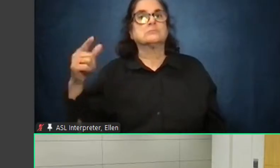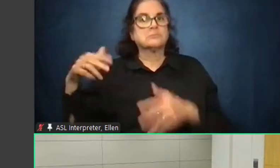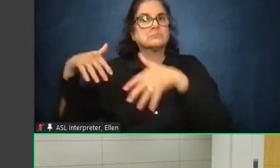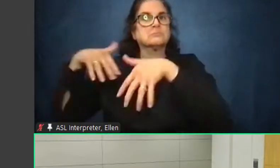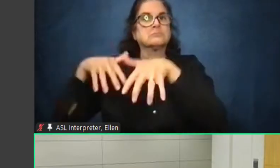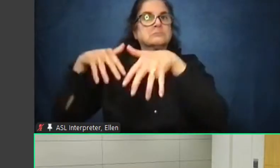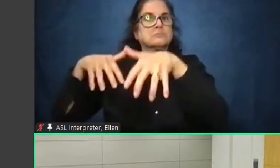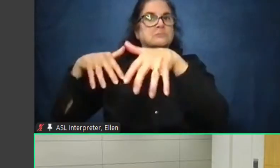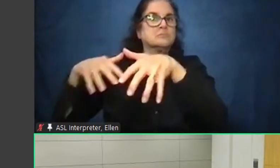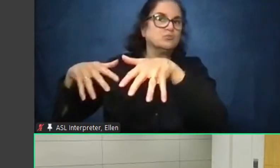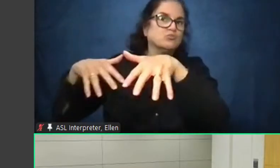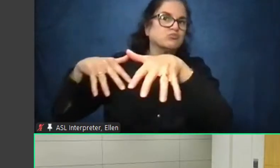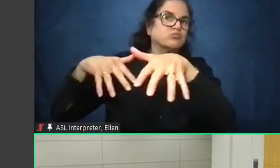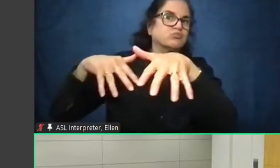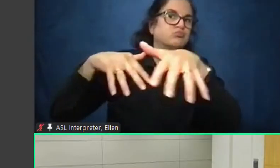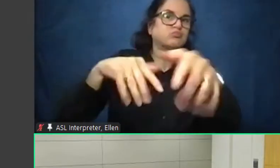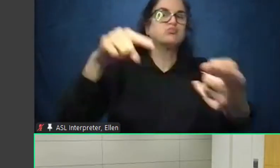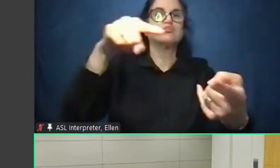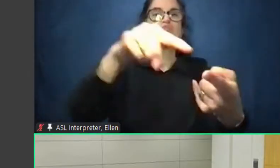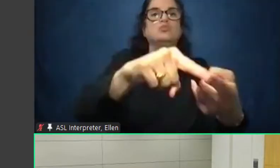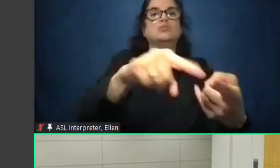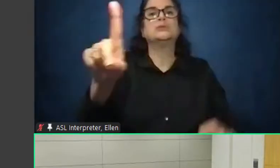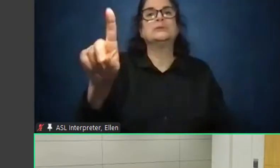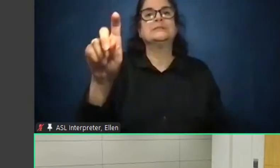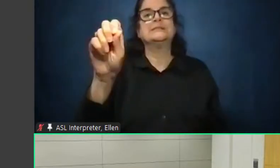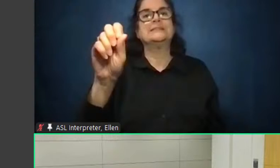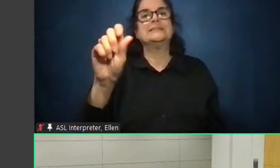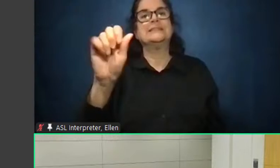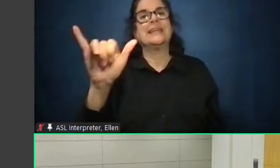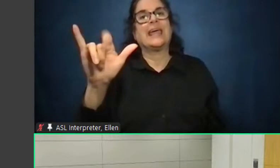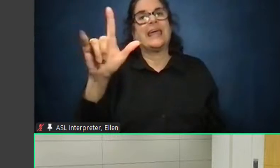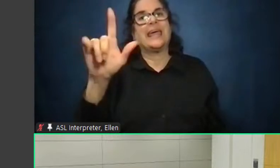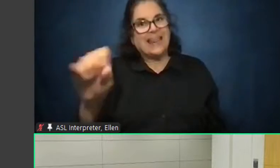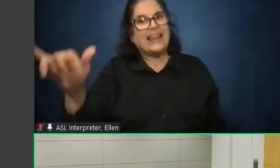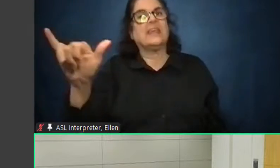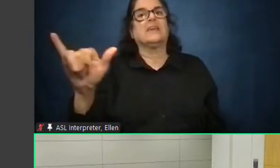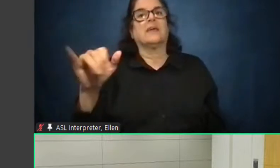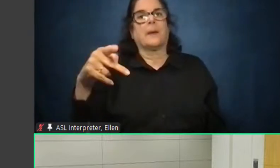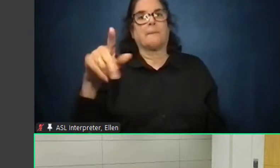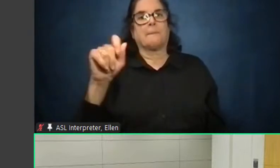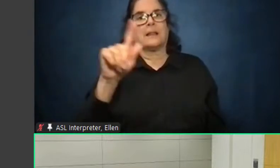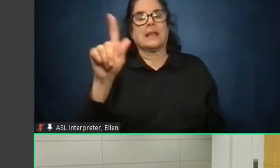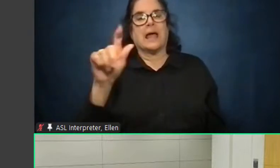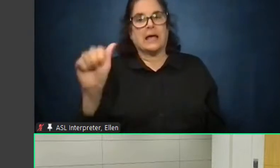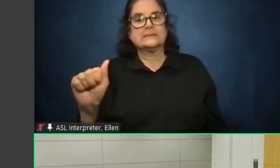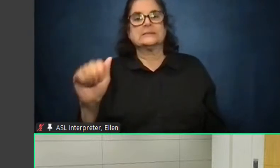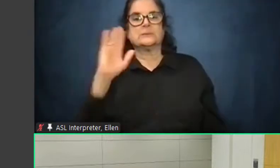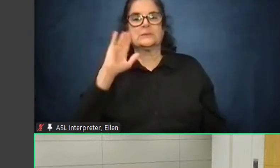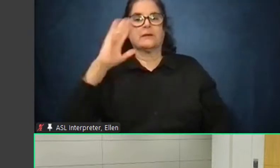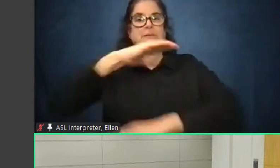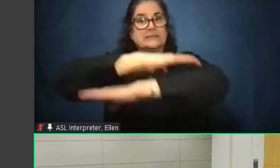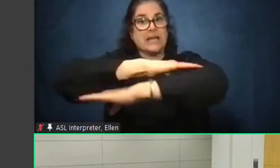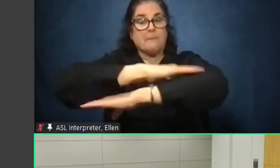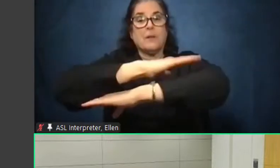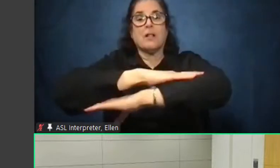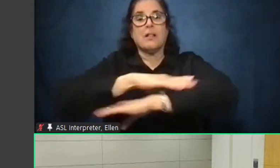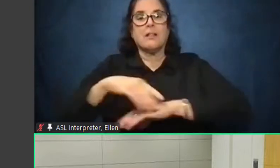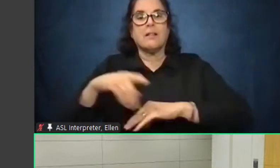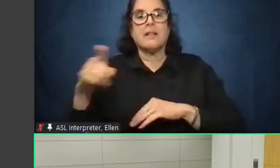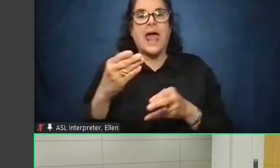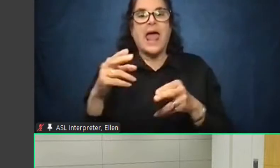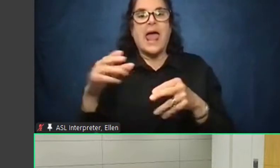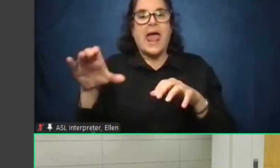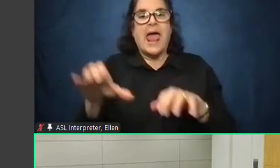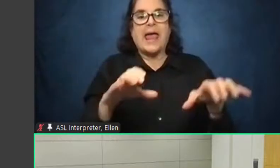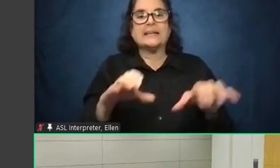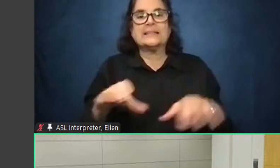participating organization will have a table. This year, acting President Nora Learson will be in attendance alongside with Molly